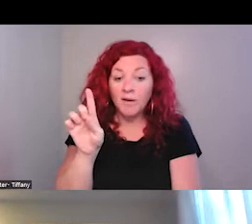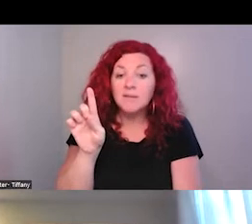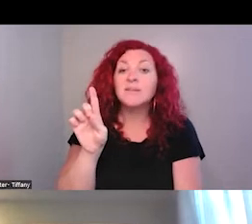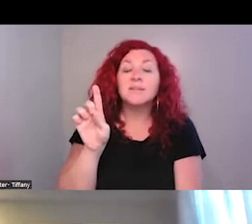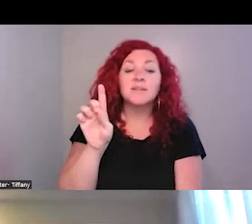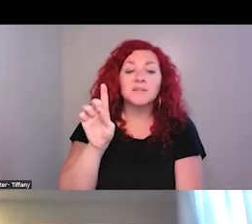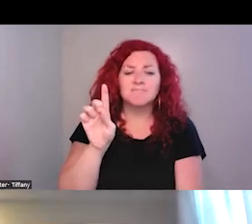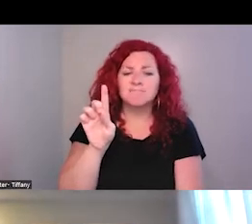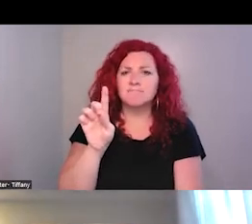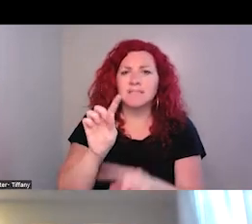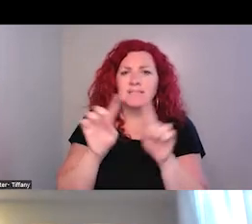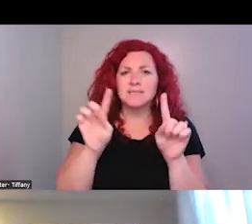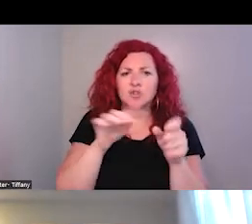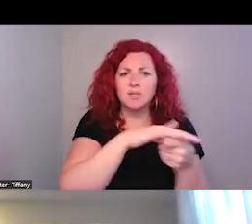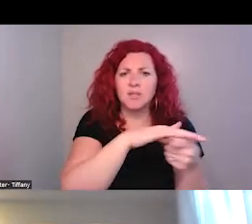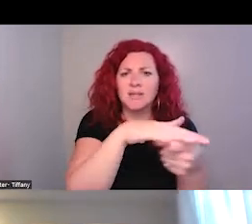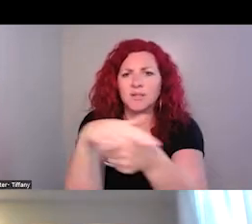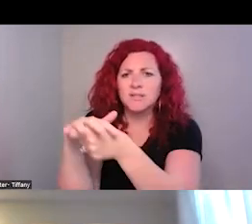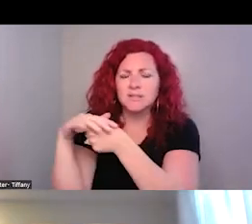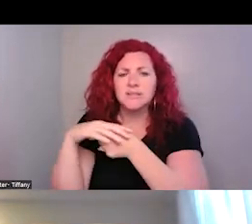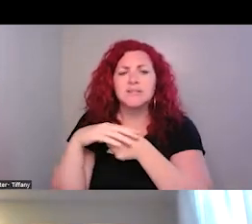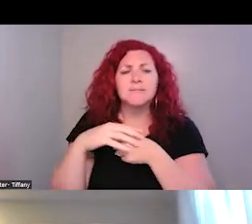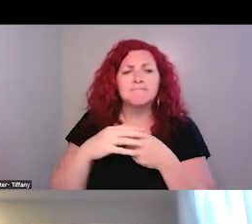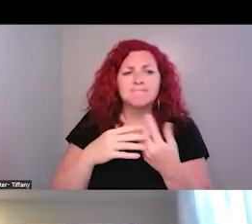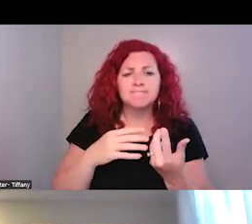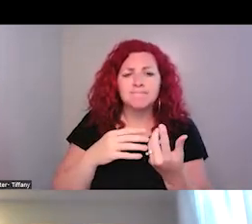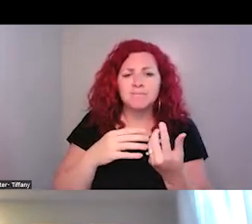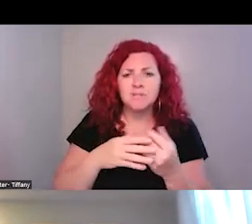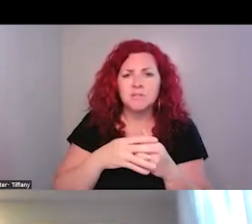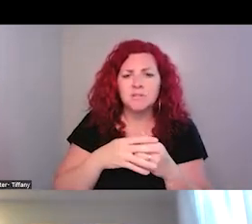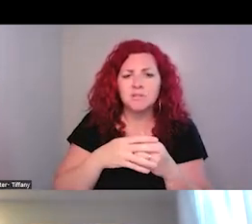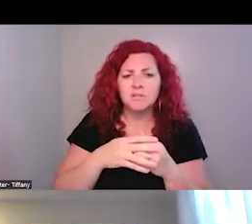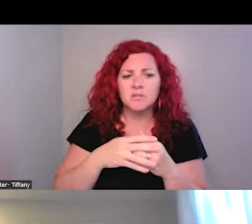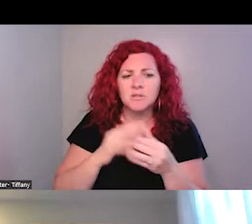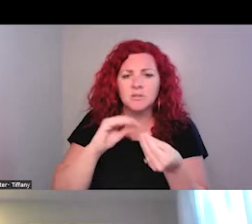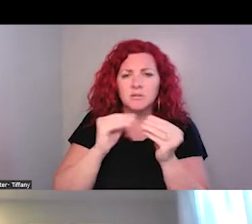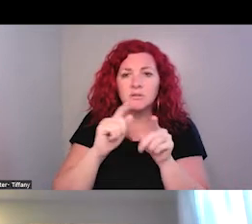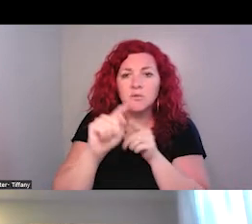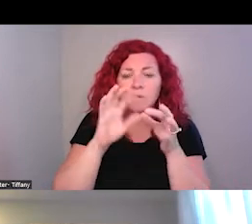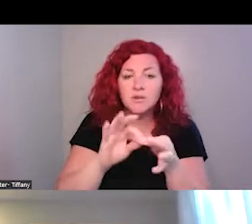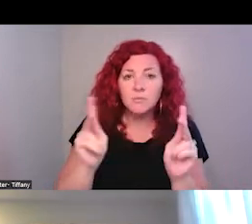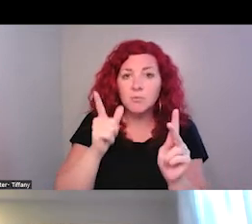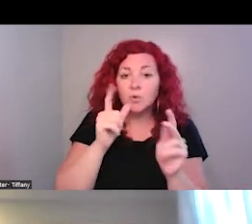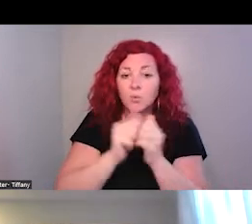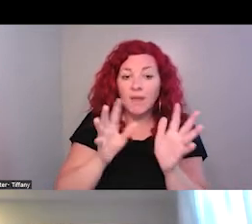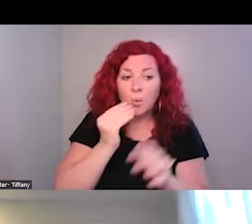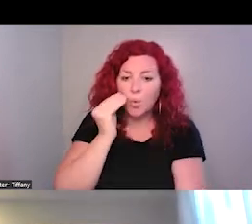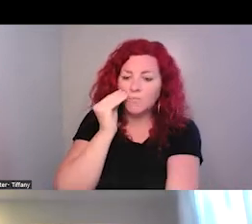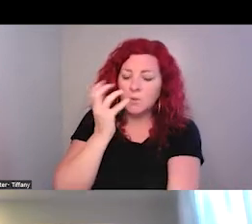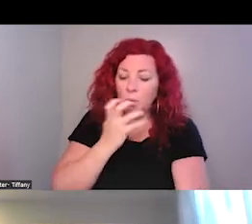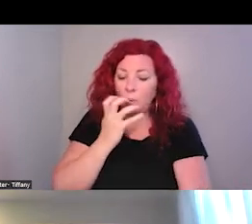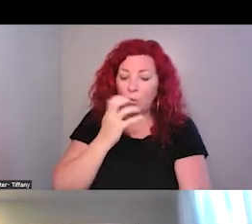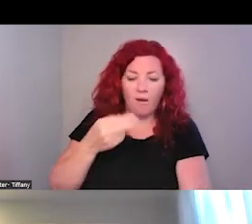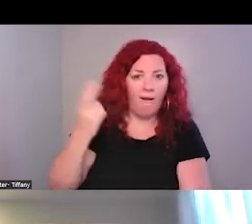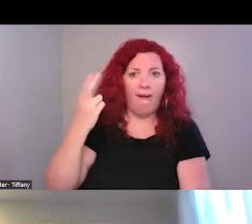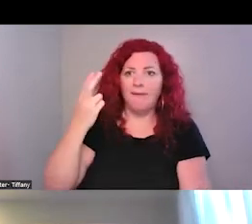in different jurisdictions, the number of calls related to people who are homeless is significant. And that's not always just